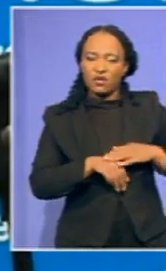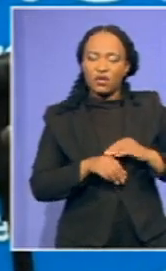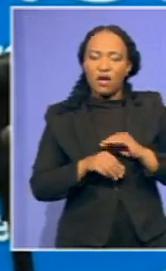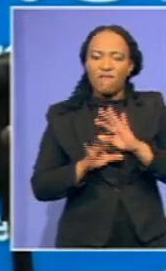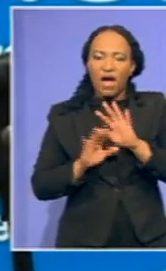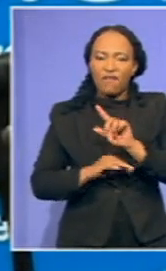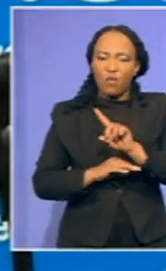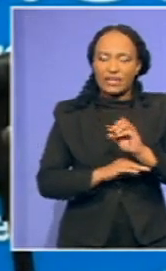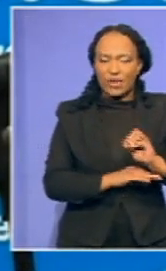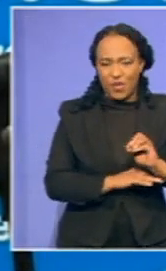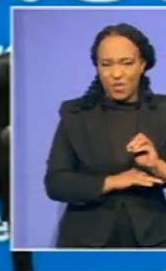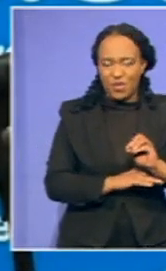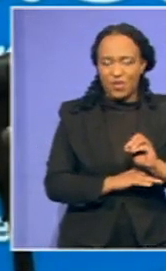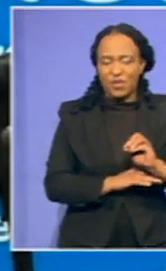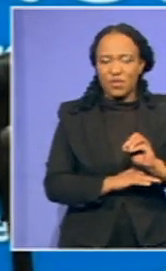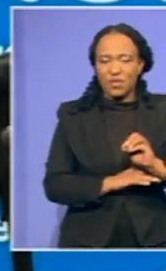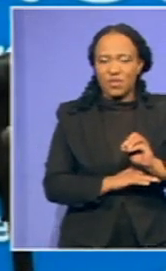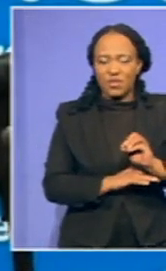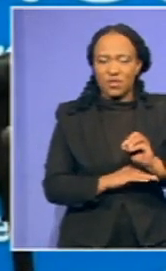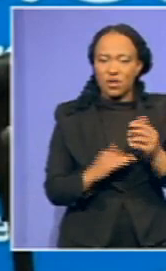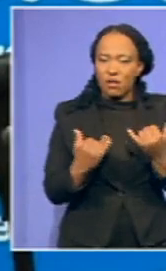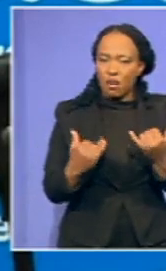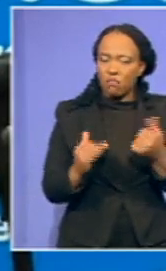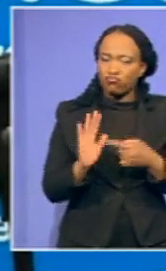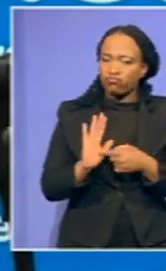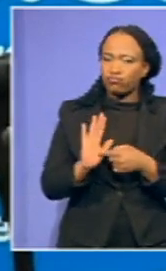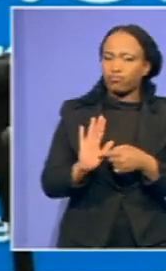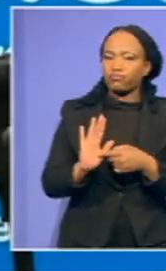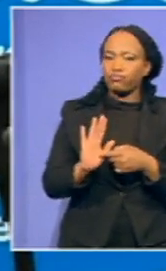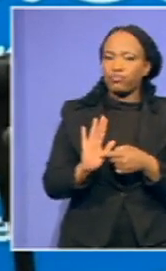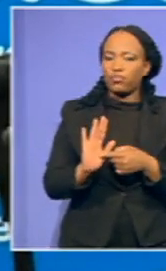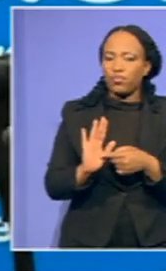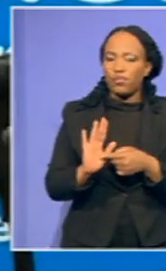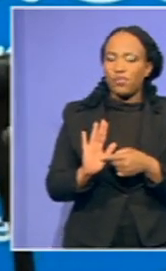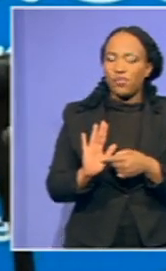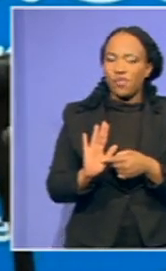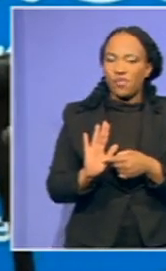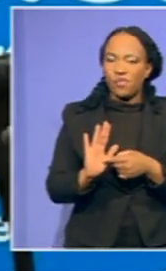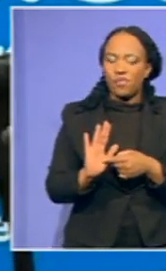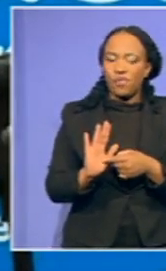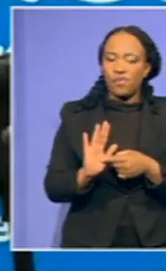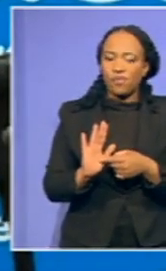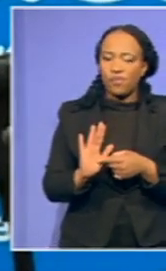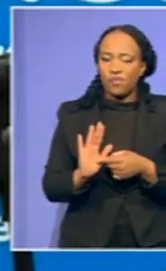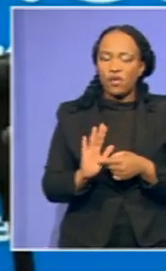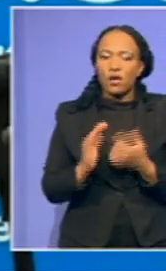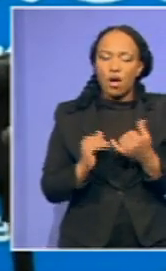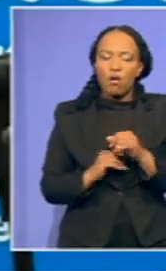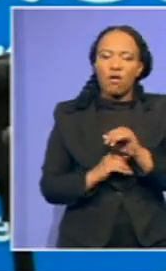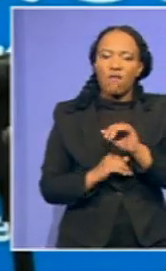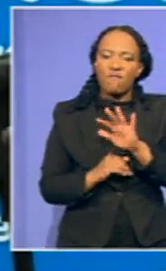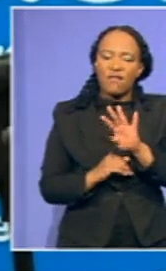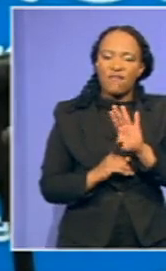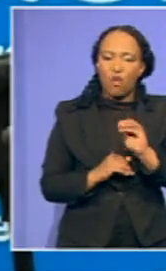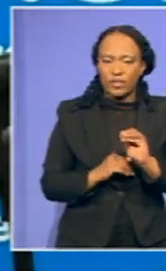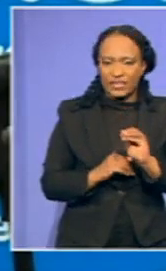met, and now we have demonstrated that we are sitting on 540, even if we